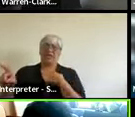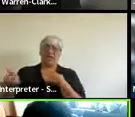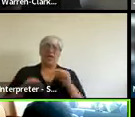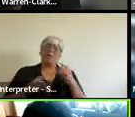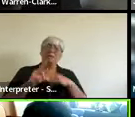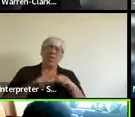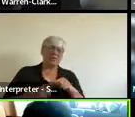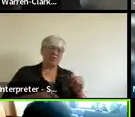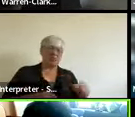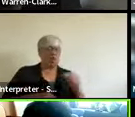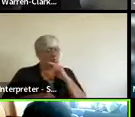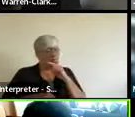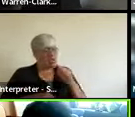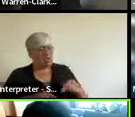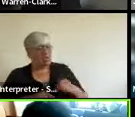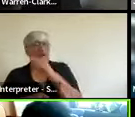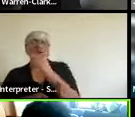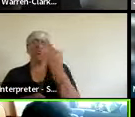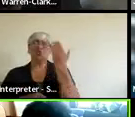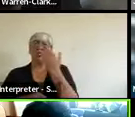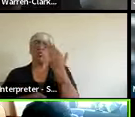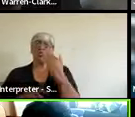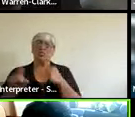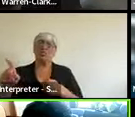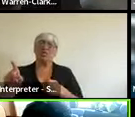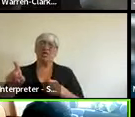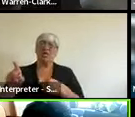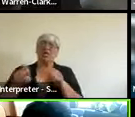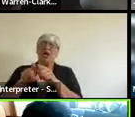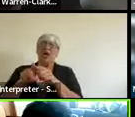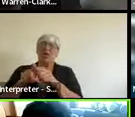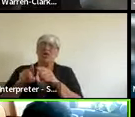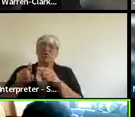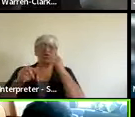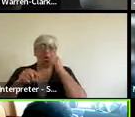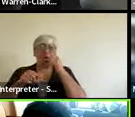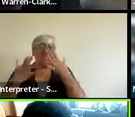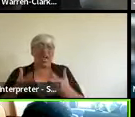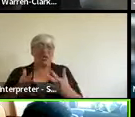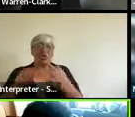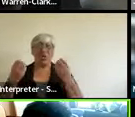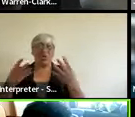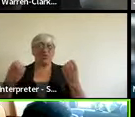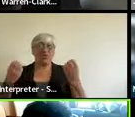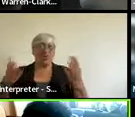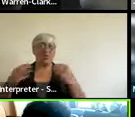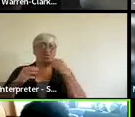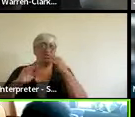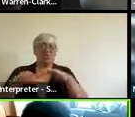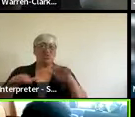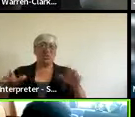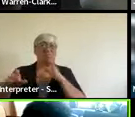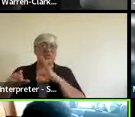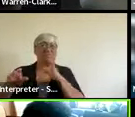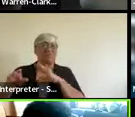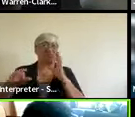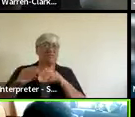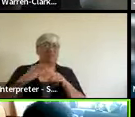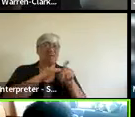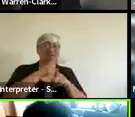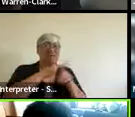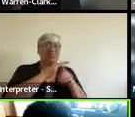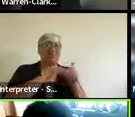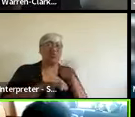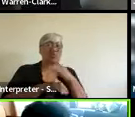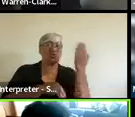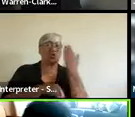right to engage in school at a time when truancy and transience across Aotearoa, New Zealand is so bad that our